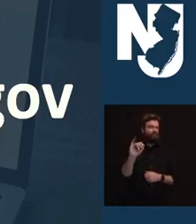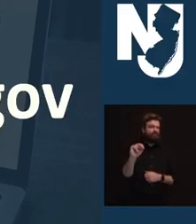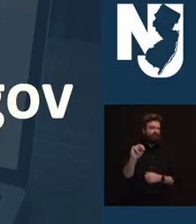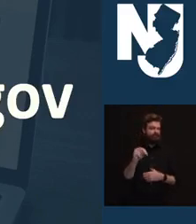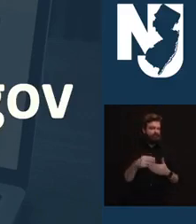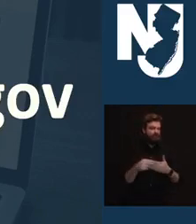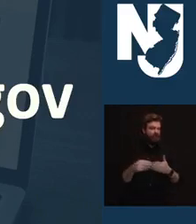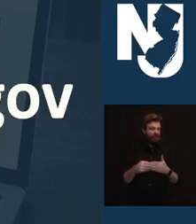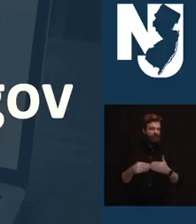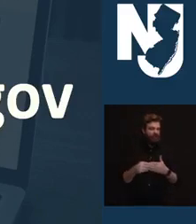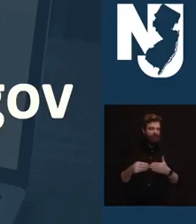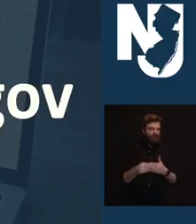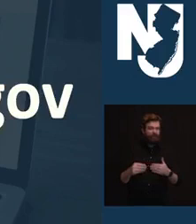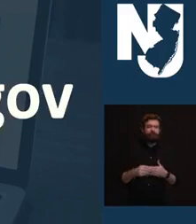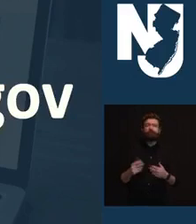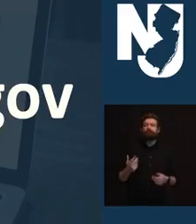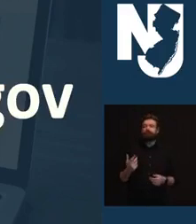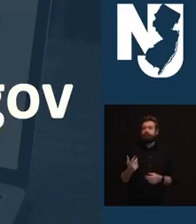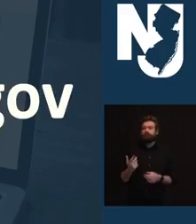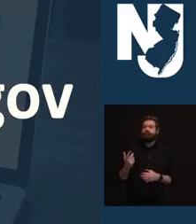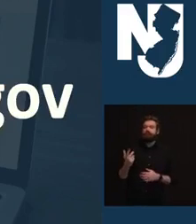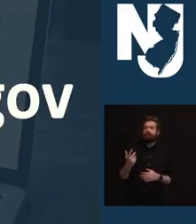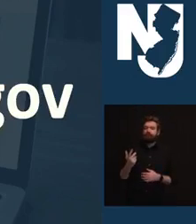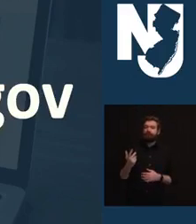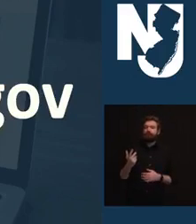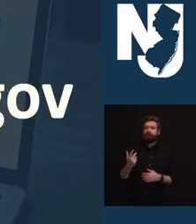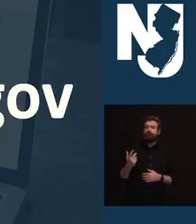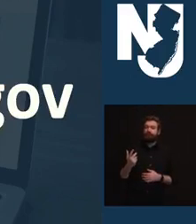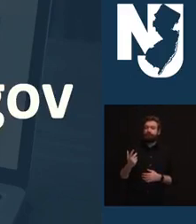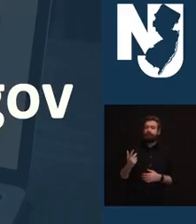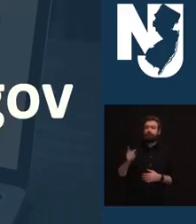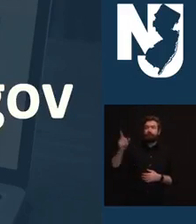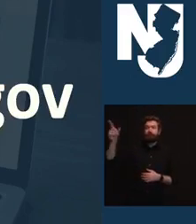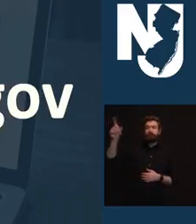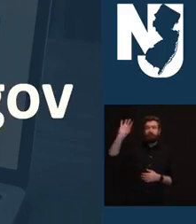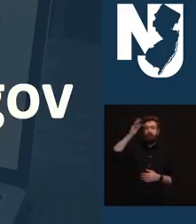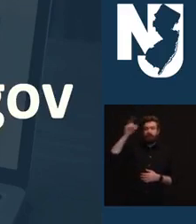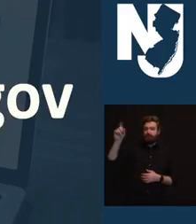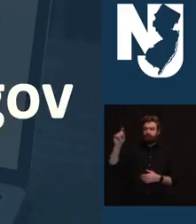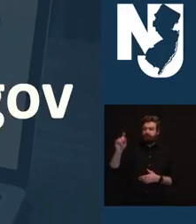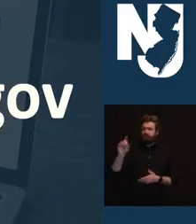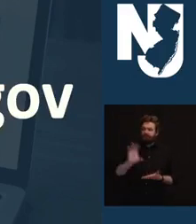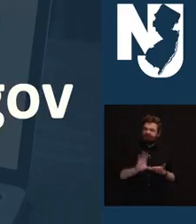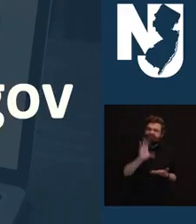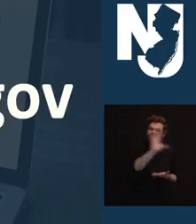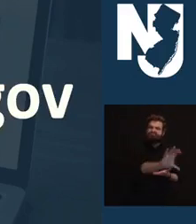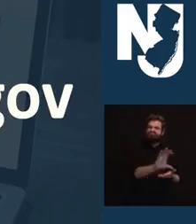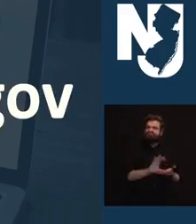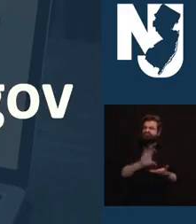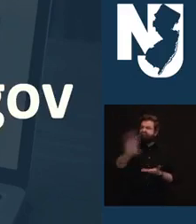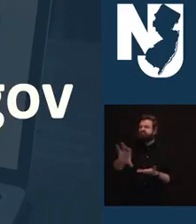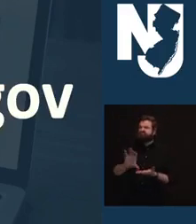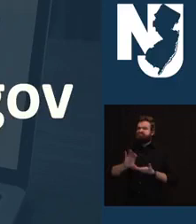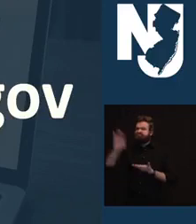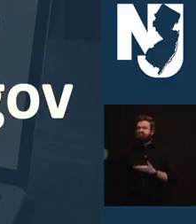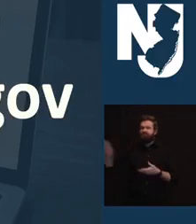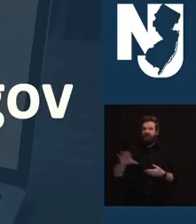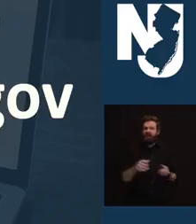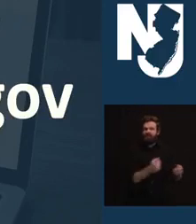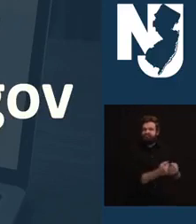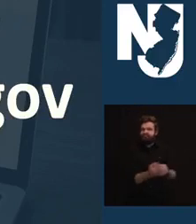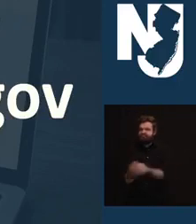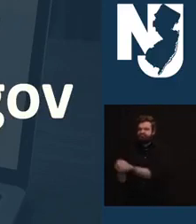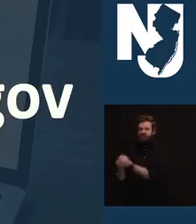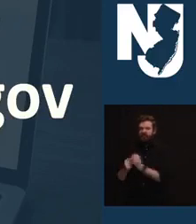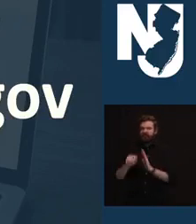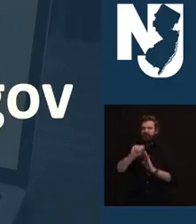will assist in whatever way we can to see the President-elect's plan passed and signed. New Jersey, as we